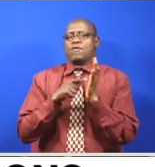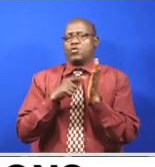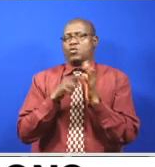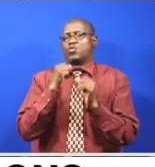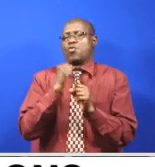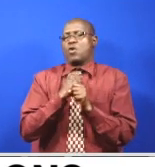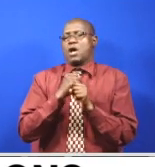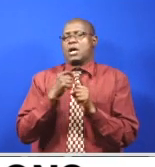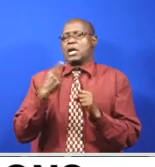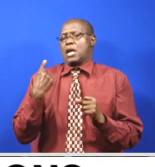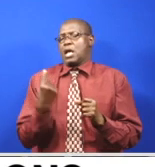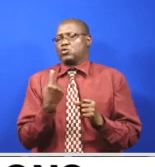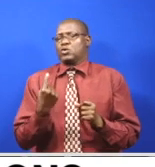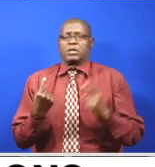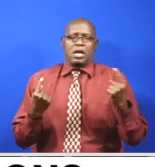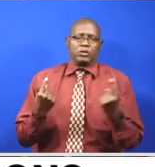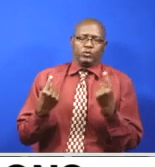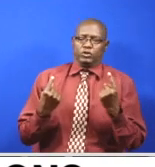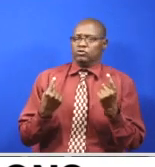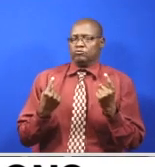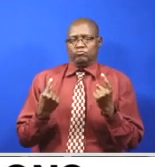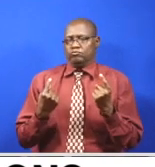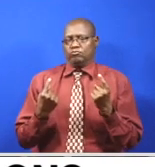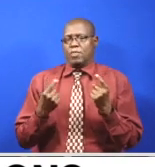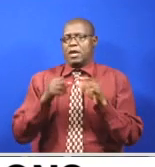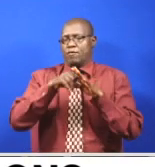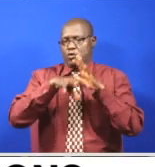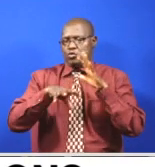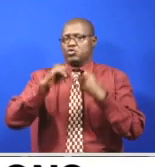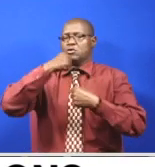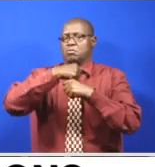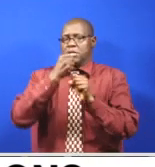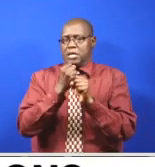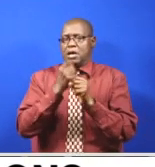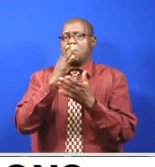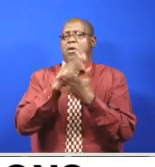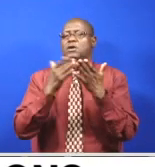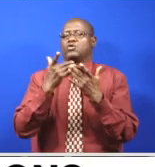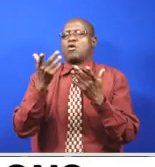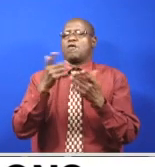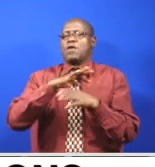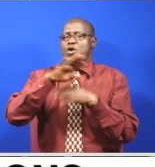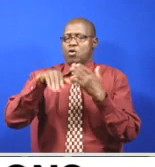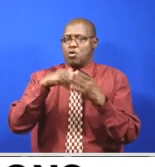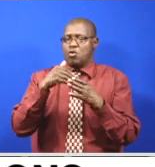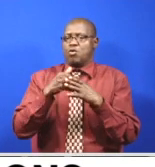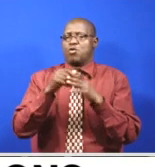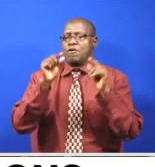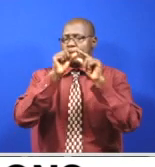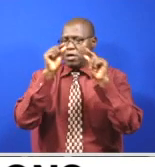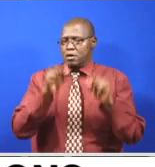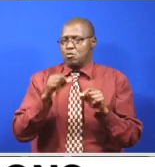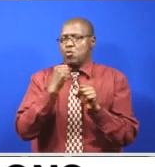in isolation. Devolution was created as part of the overall framework to involve